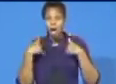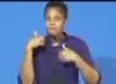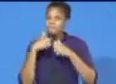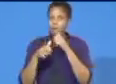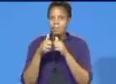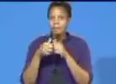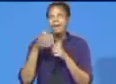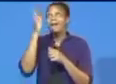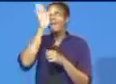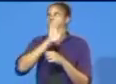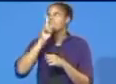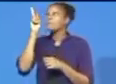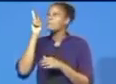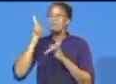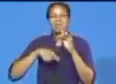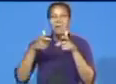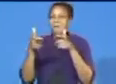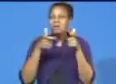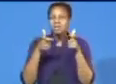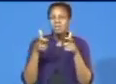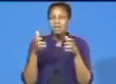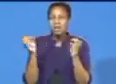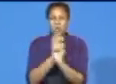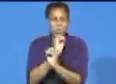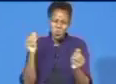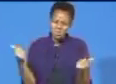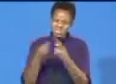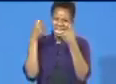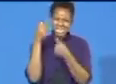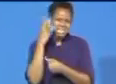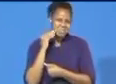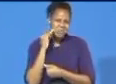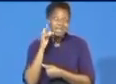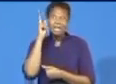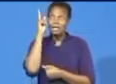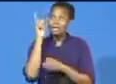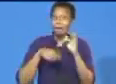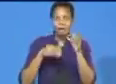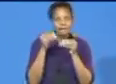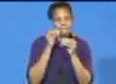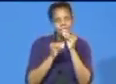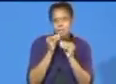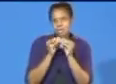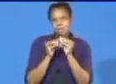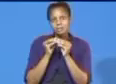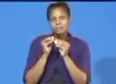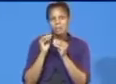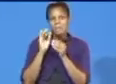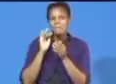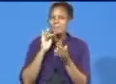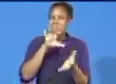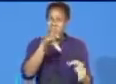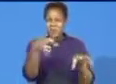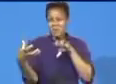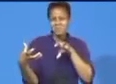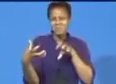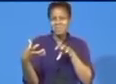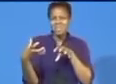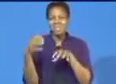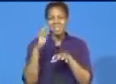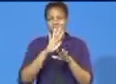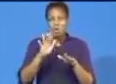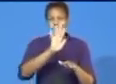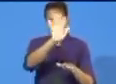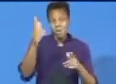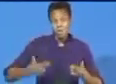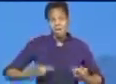handle. You don't have a challenge that God can't fix. You don't have a mess in your life that God can't